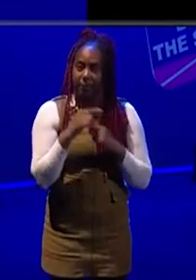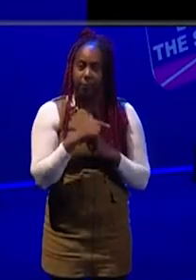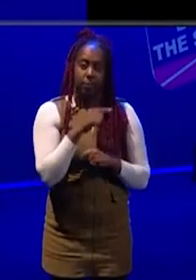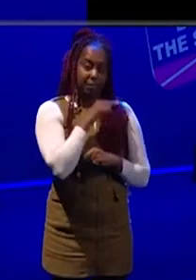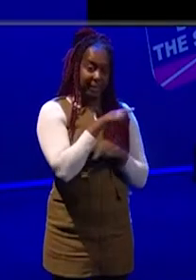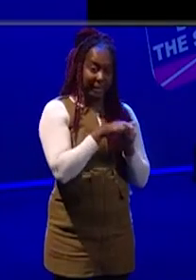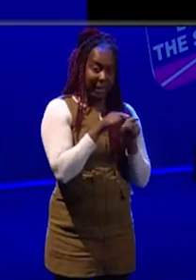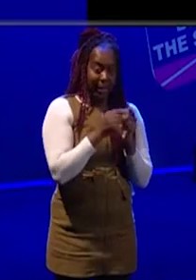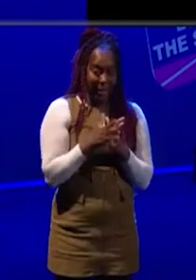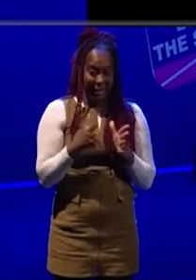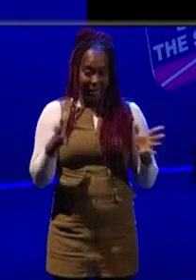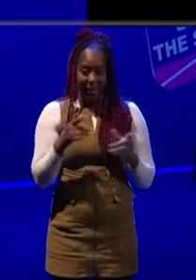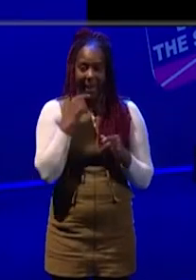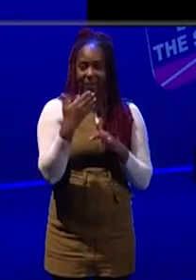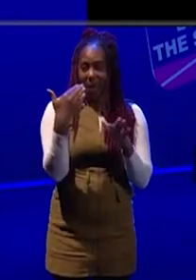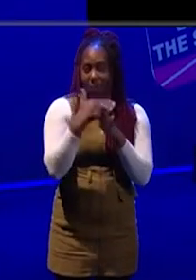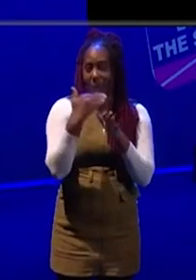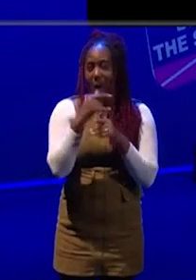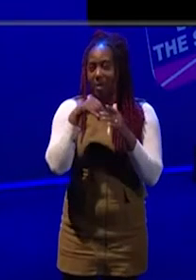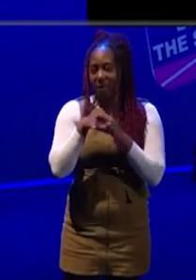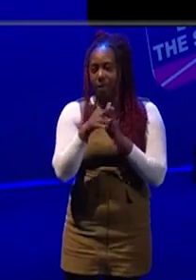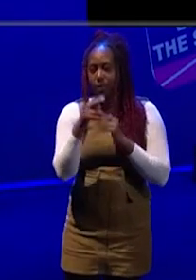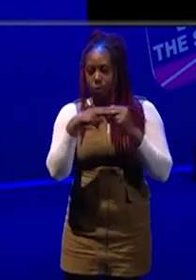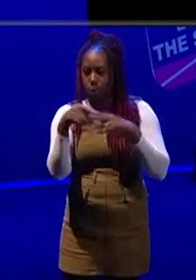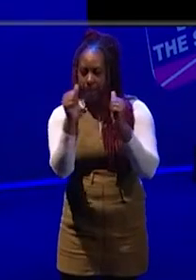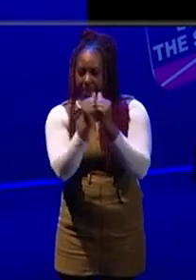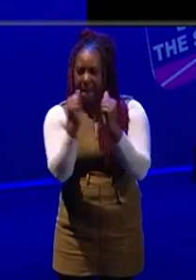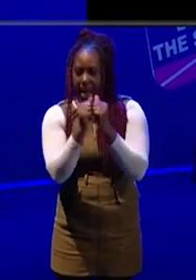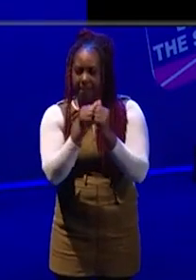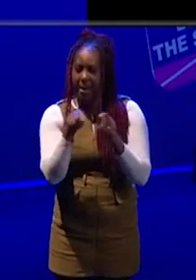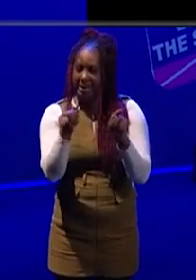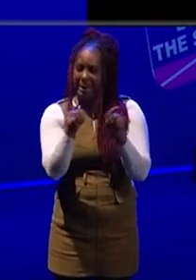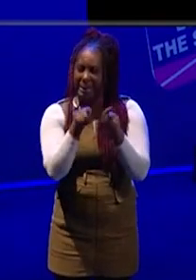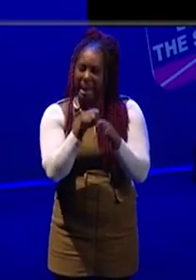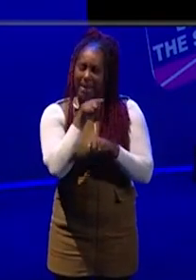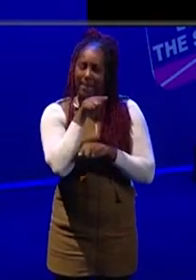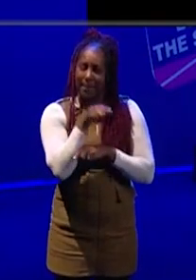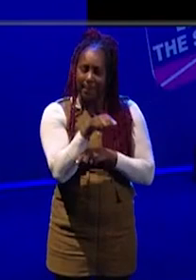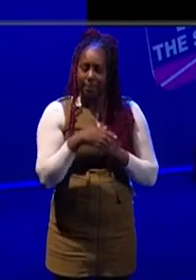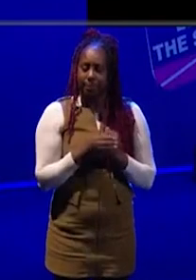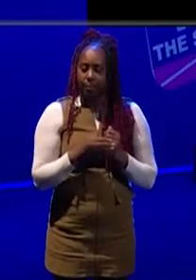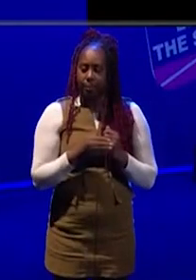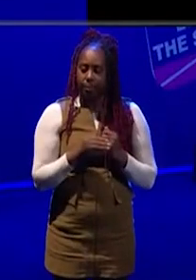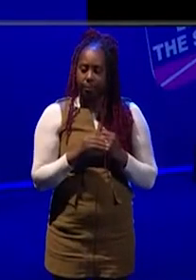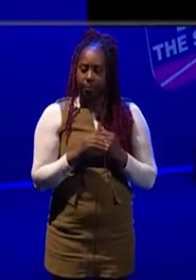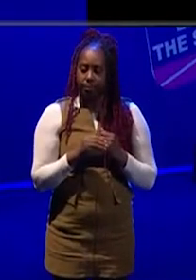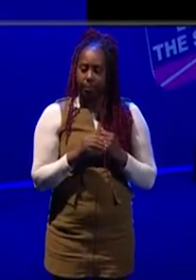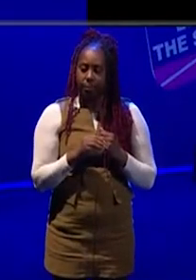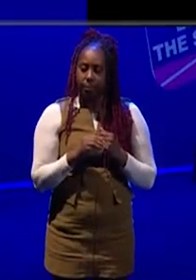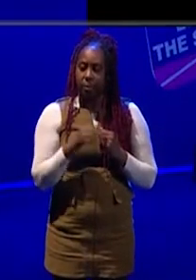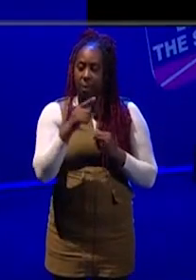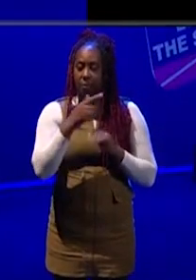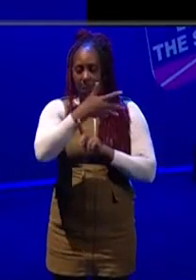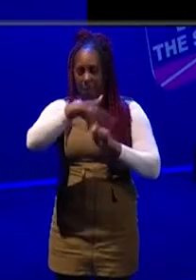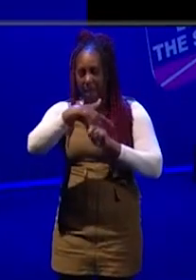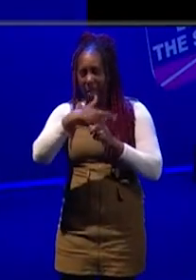on that as well, I actually got to work at Living Newspaper myself. Yeah. I was on Edition 5. And I would say that for